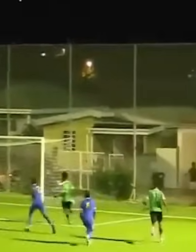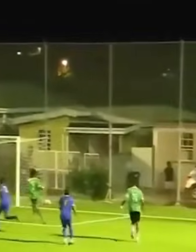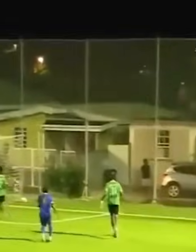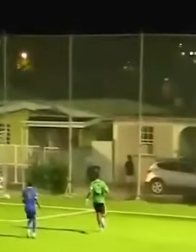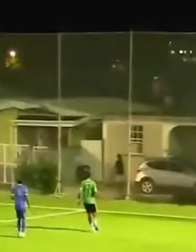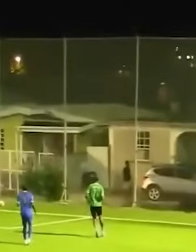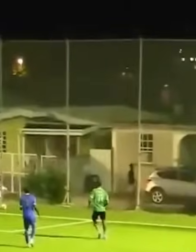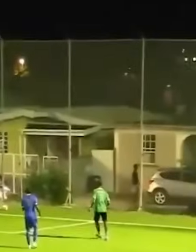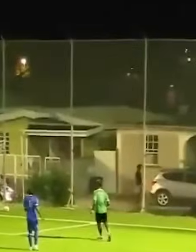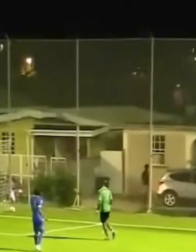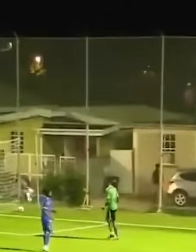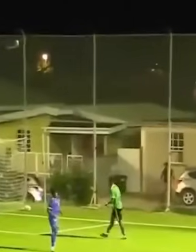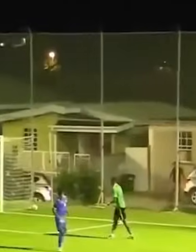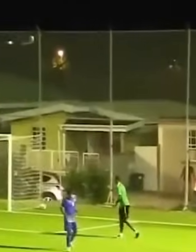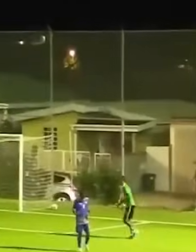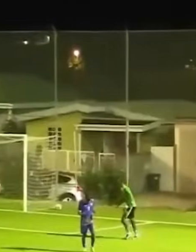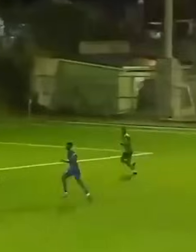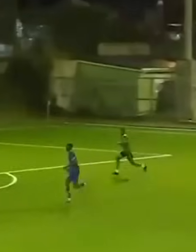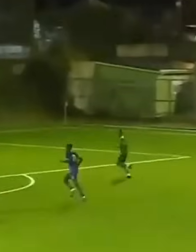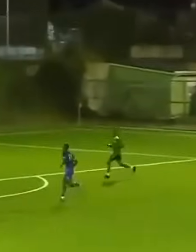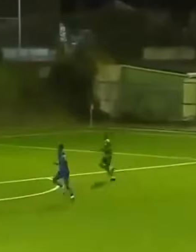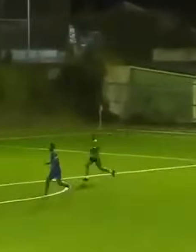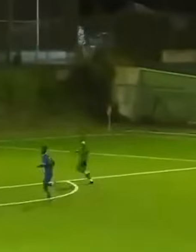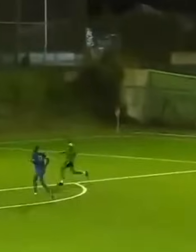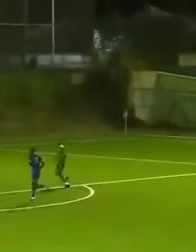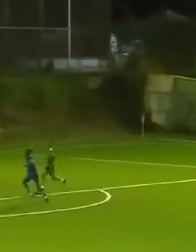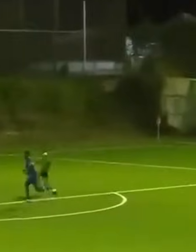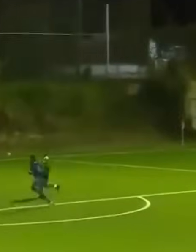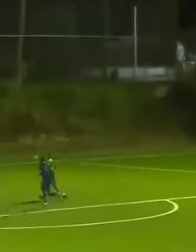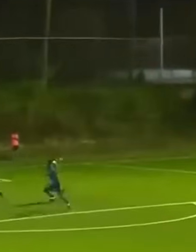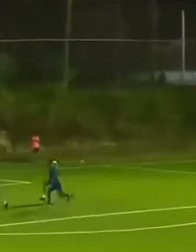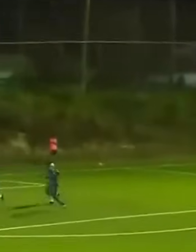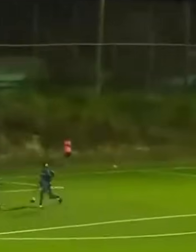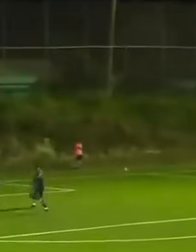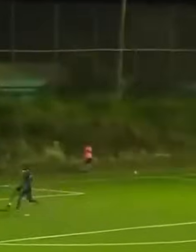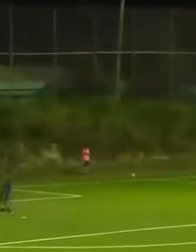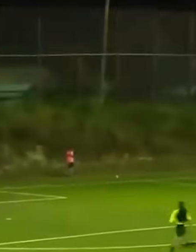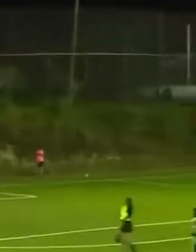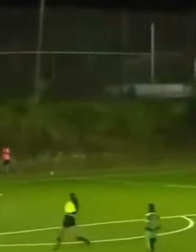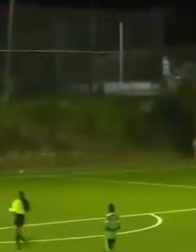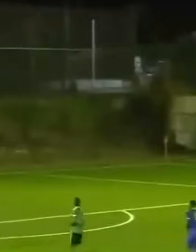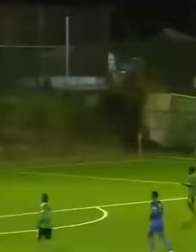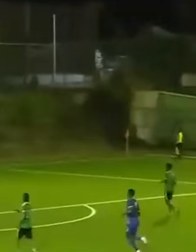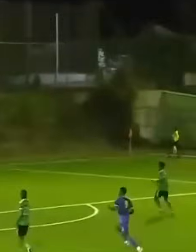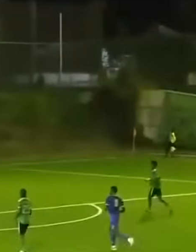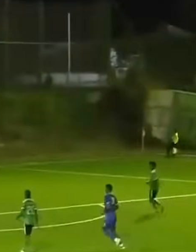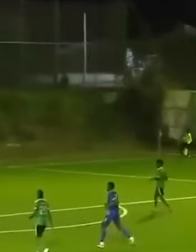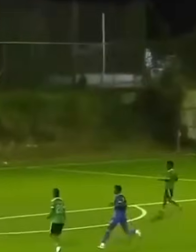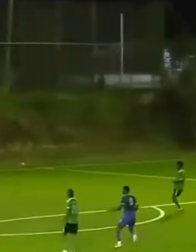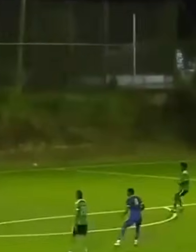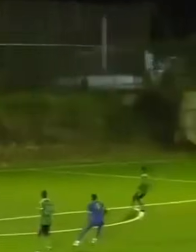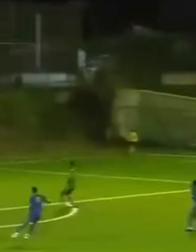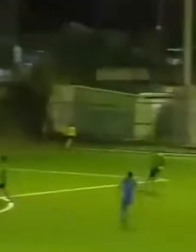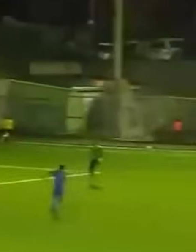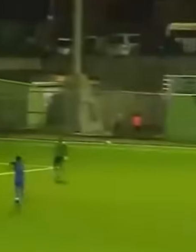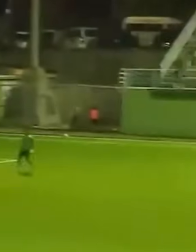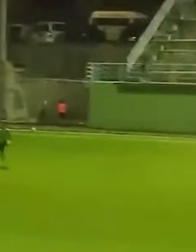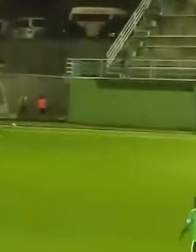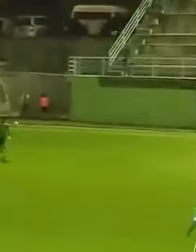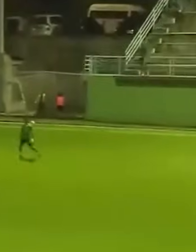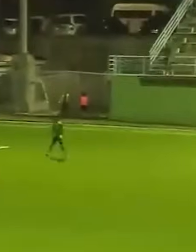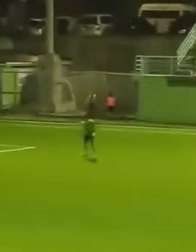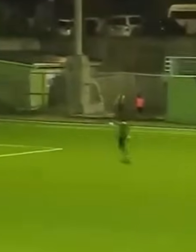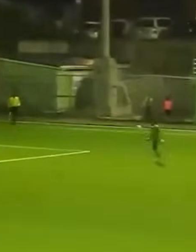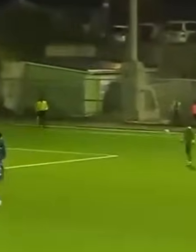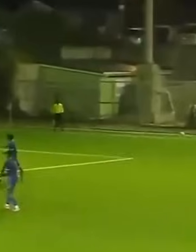Ball coming in on the near post. Ball coming through. First bit of danger to Dominica, the number 10. Back across goal. And a